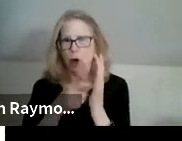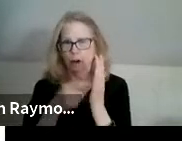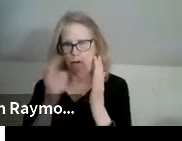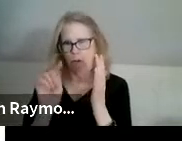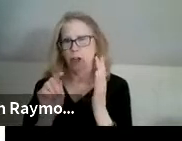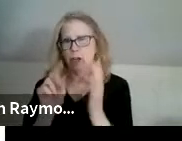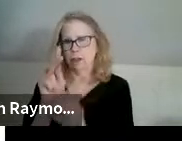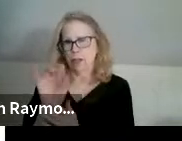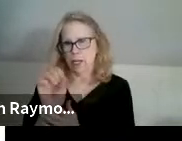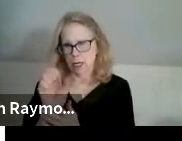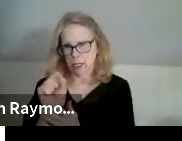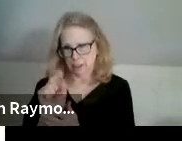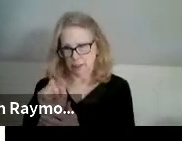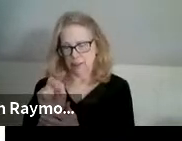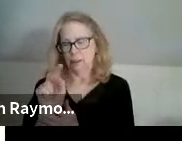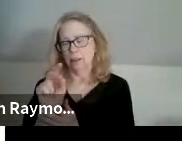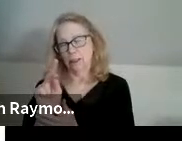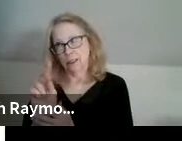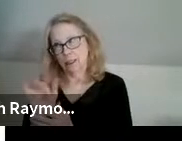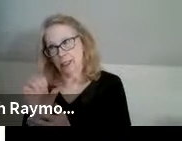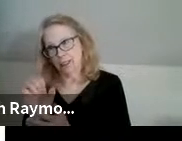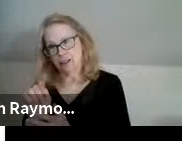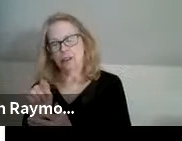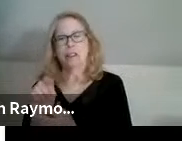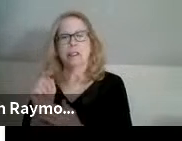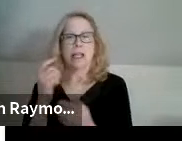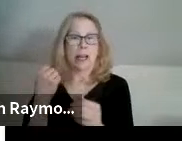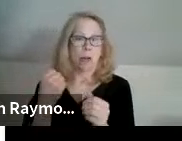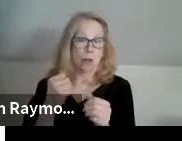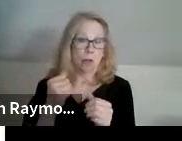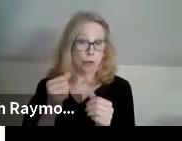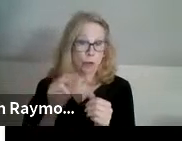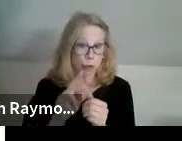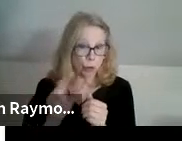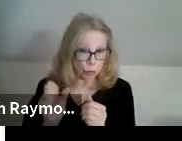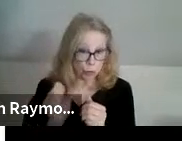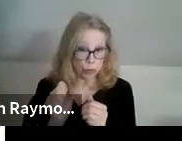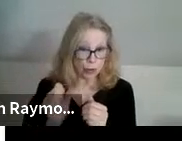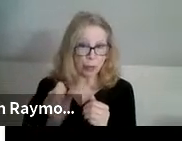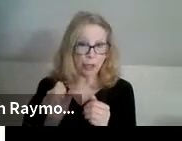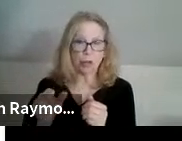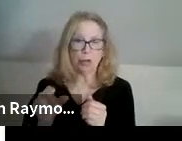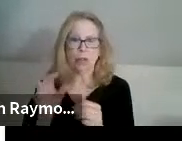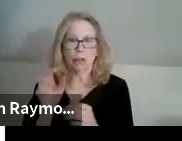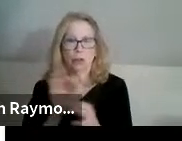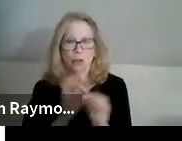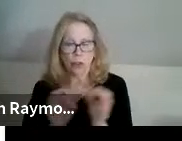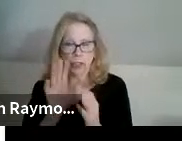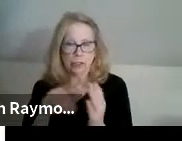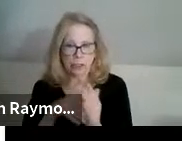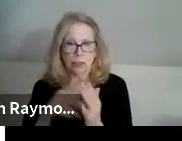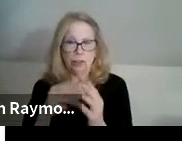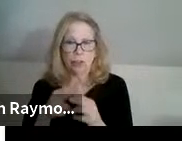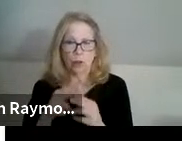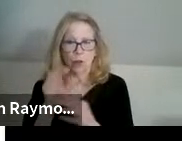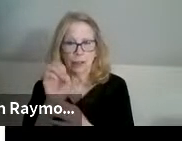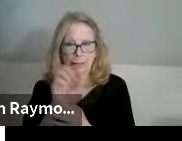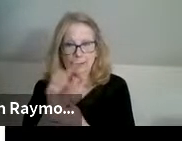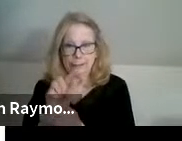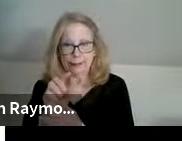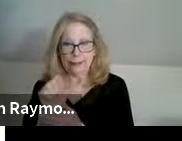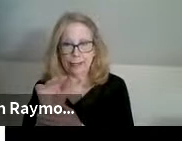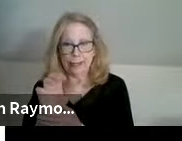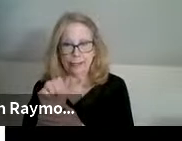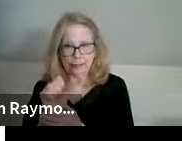citations I'm going to mention here is the University of Maryland's Trace Center, in particular, what they call easy access, easy being one word,